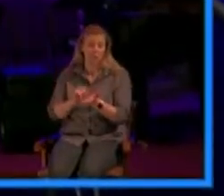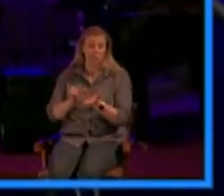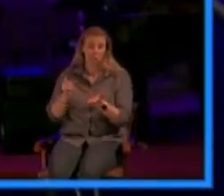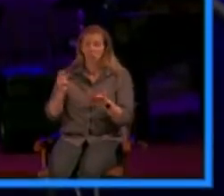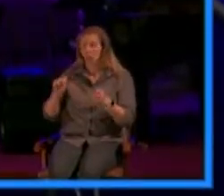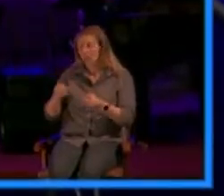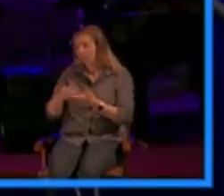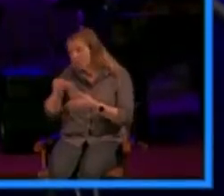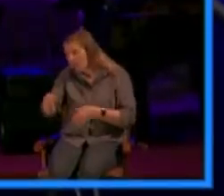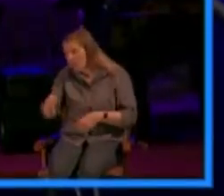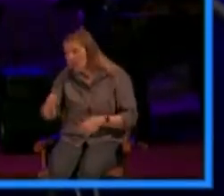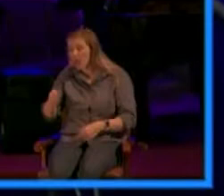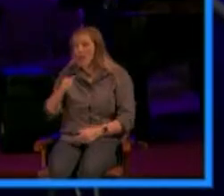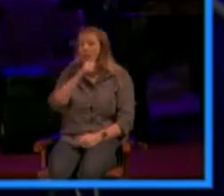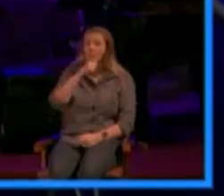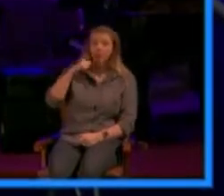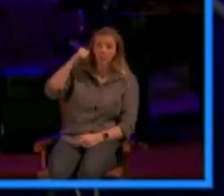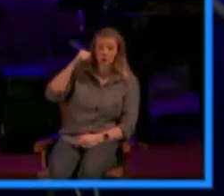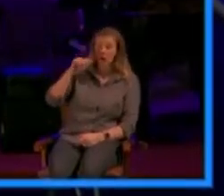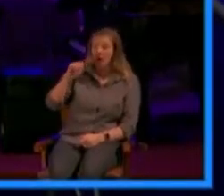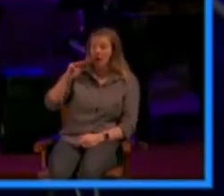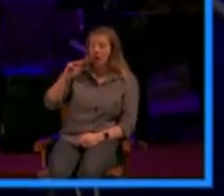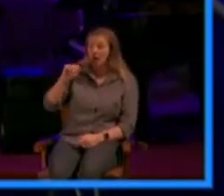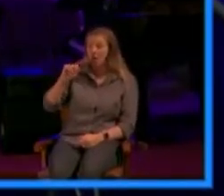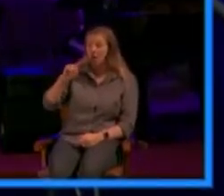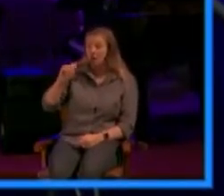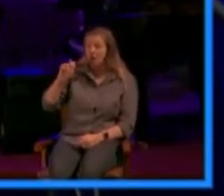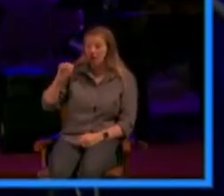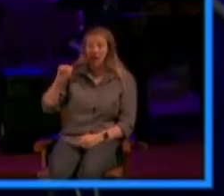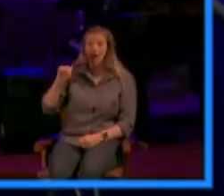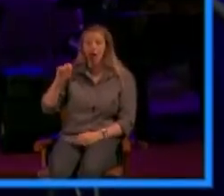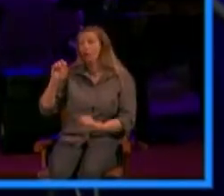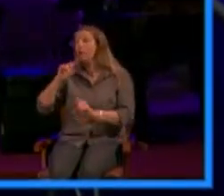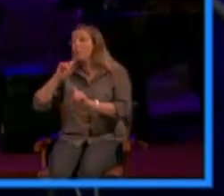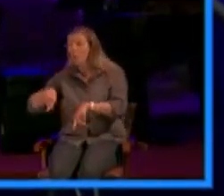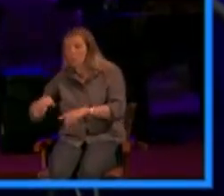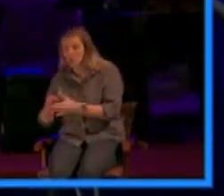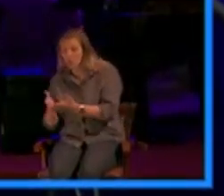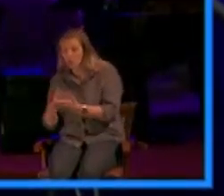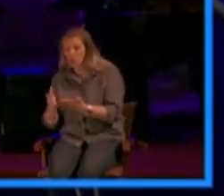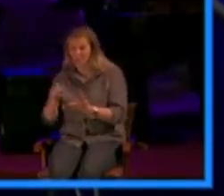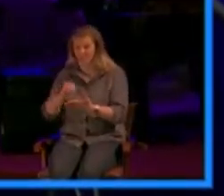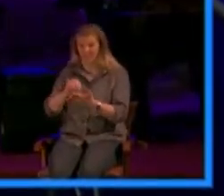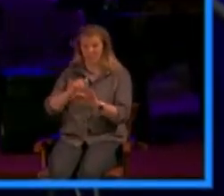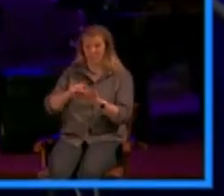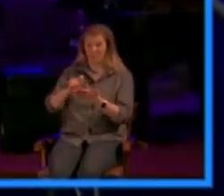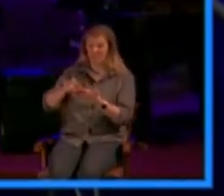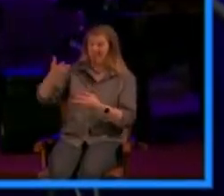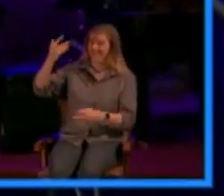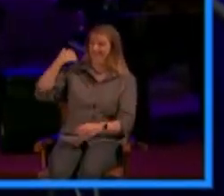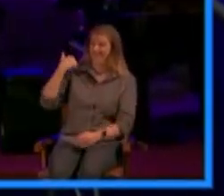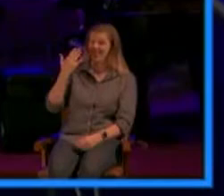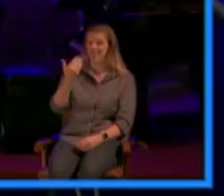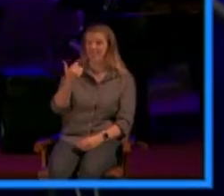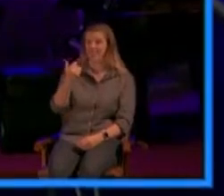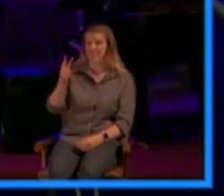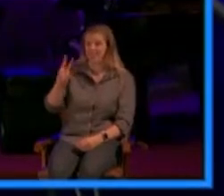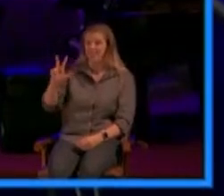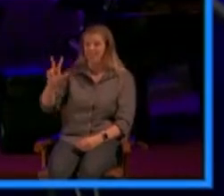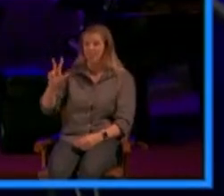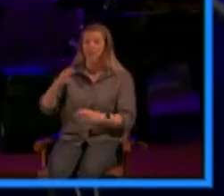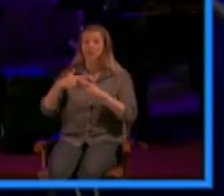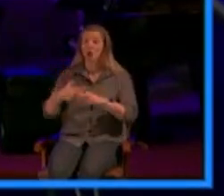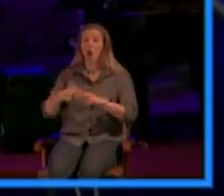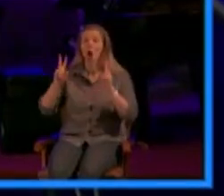you can purchase a copy today of this book written in 1563. And the name of the book is simply referred to as